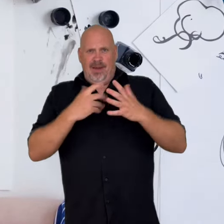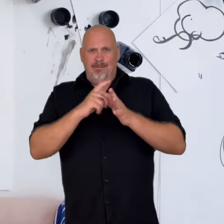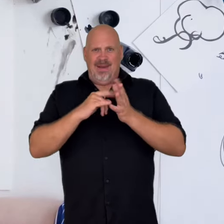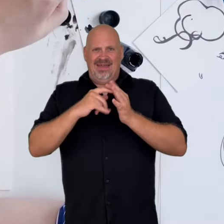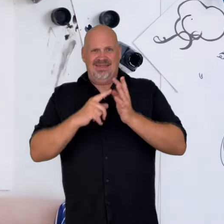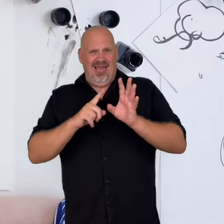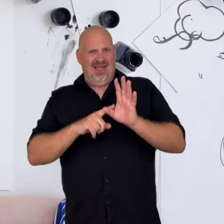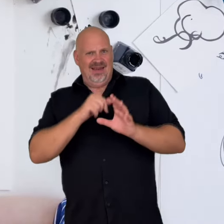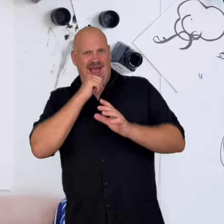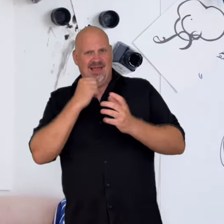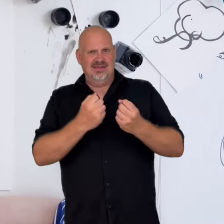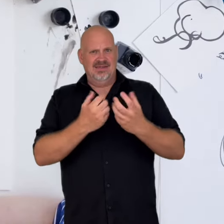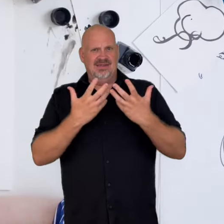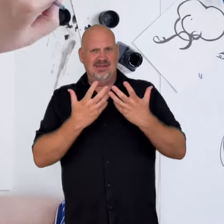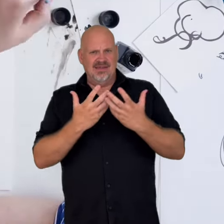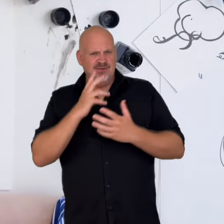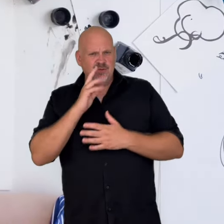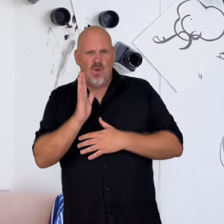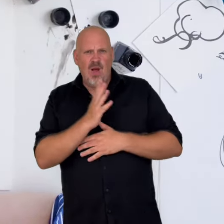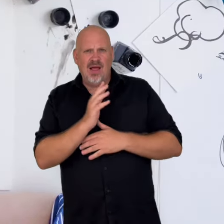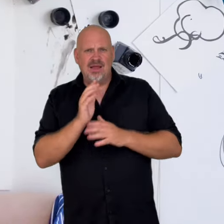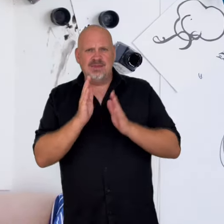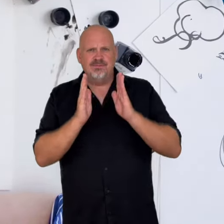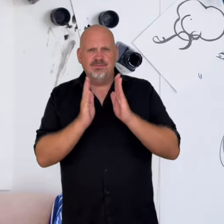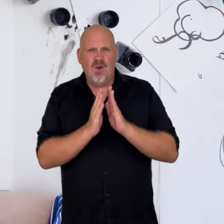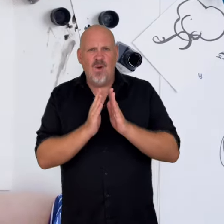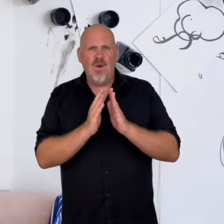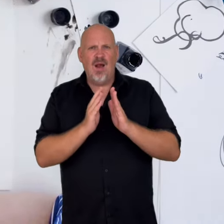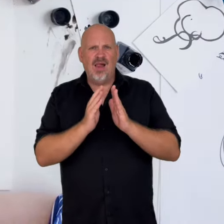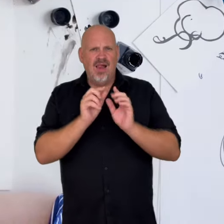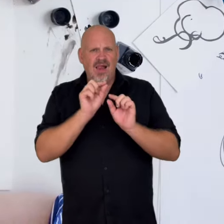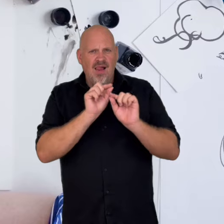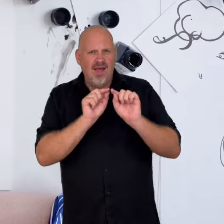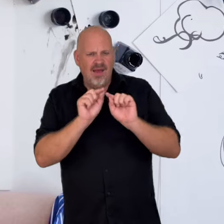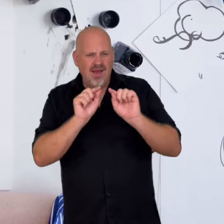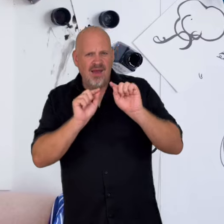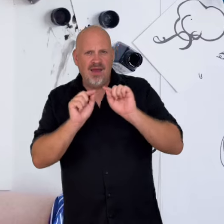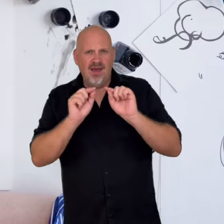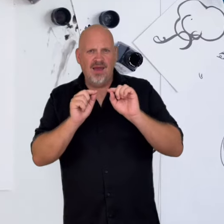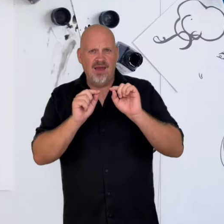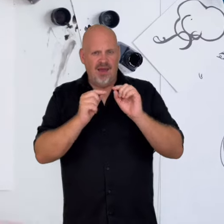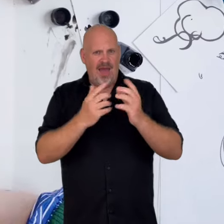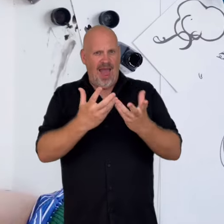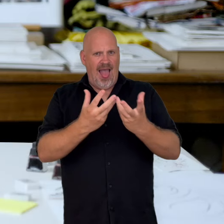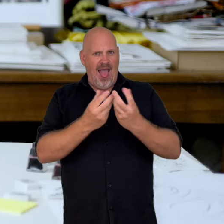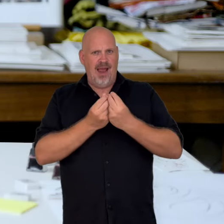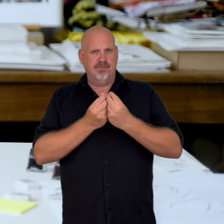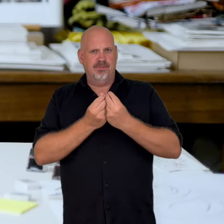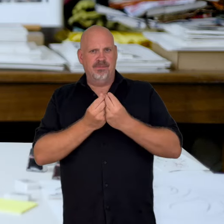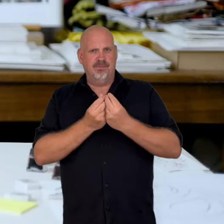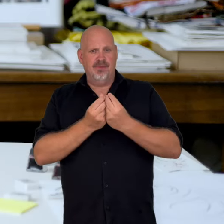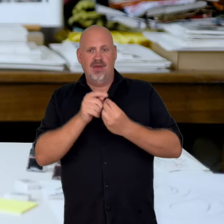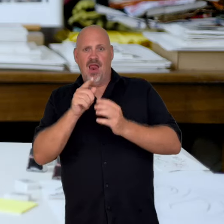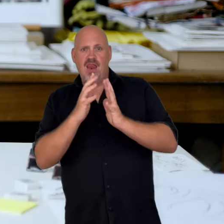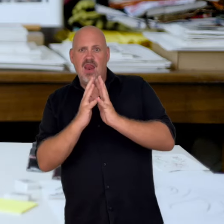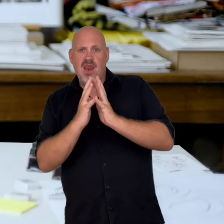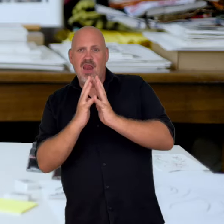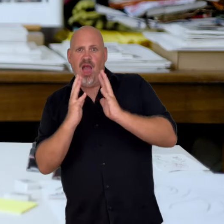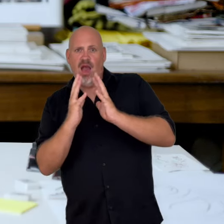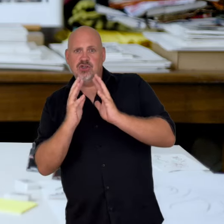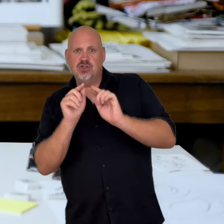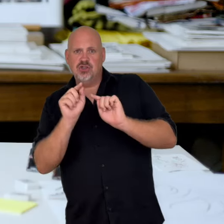some working outs of what you're liking and not liking within your practice. I think we could maybe add